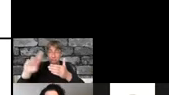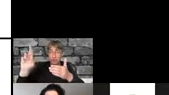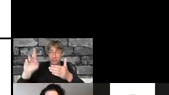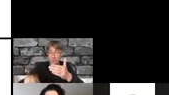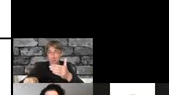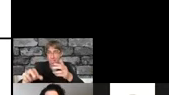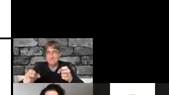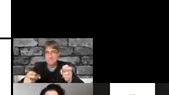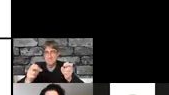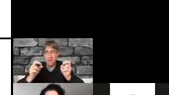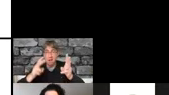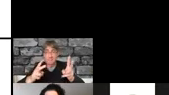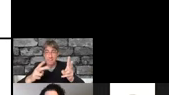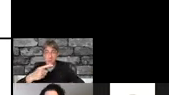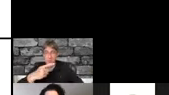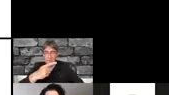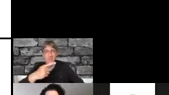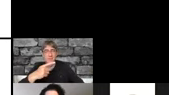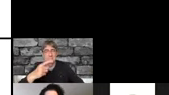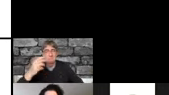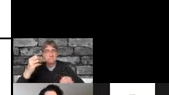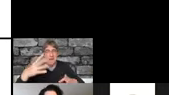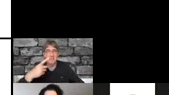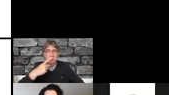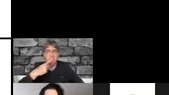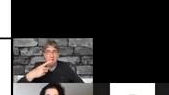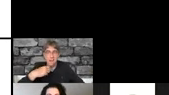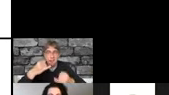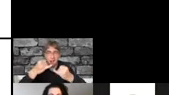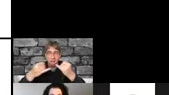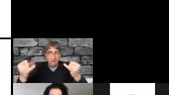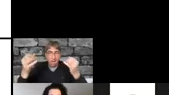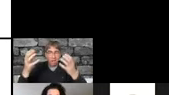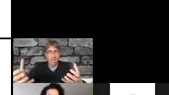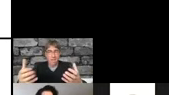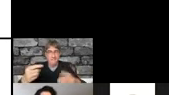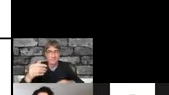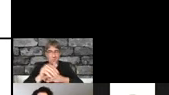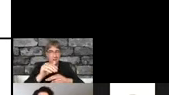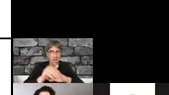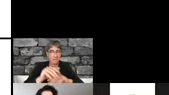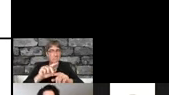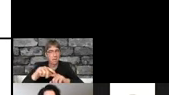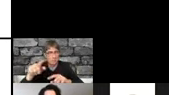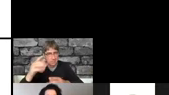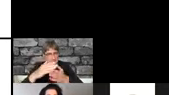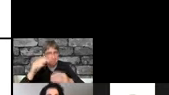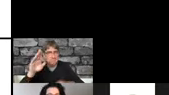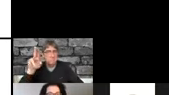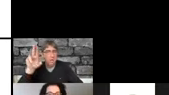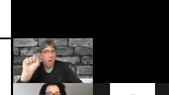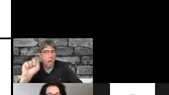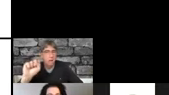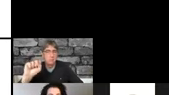So it looks like we have a lot of red line riders tonight, but a good number of bus and then pretty even